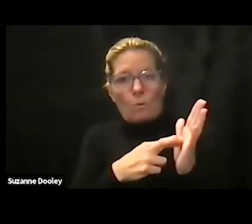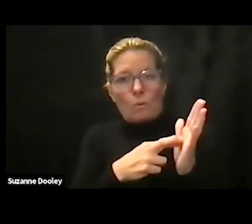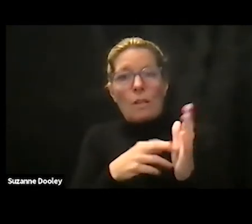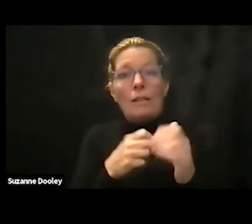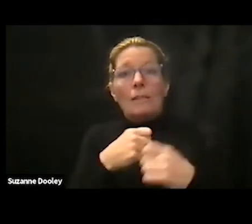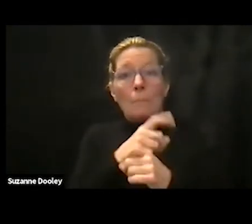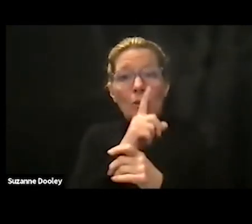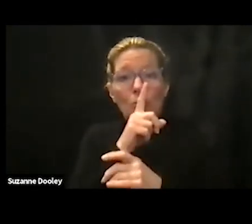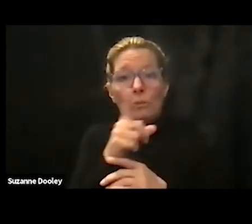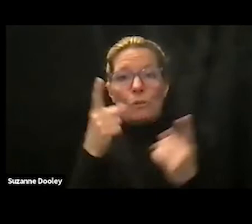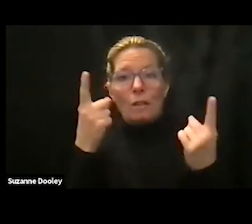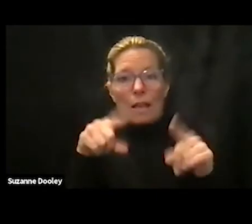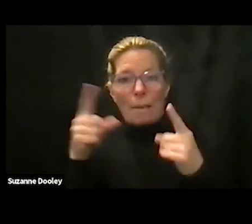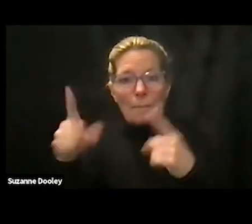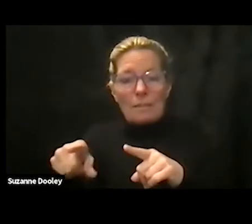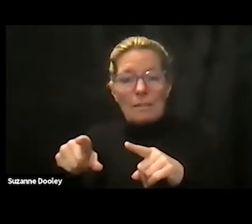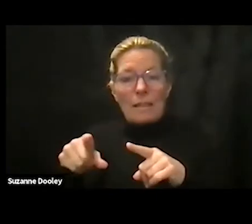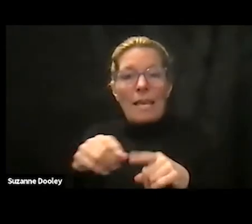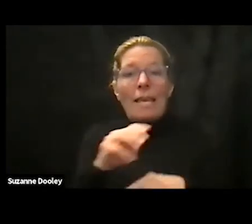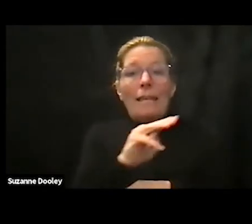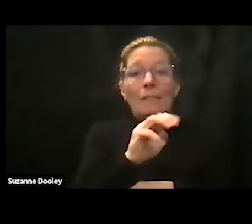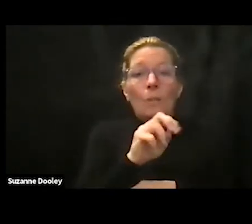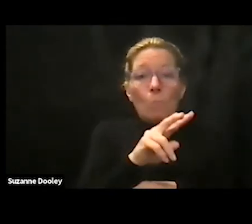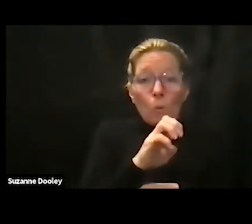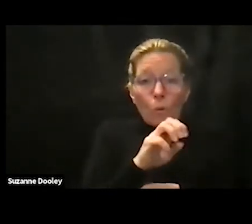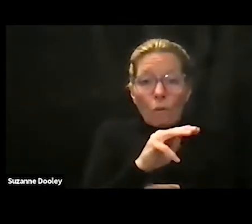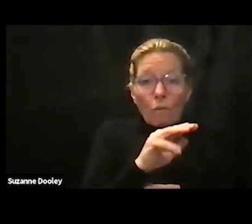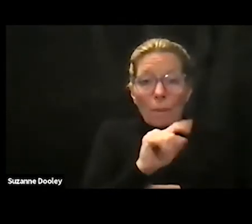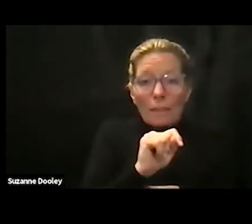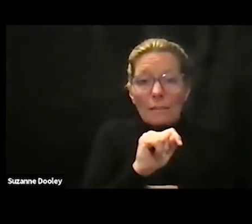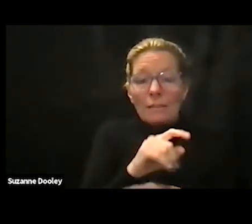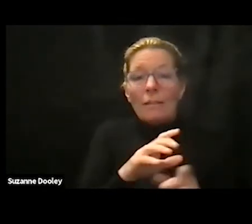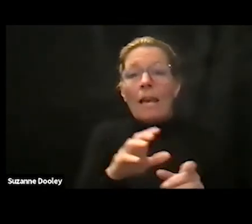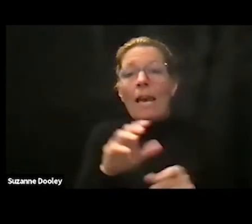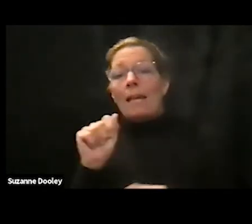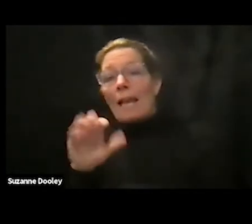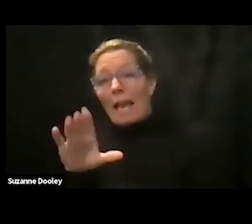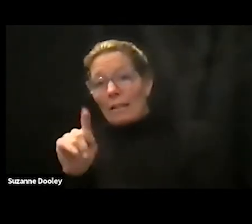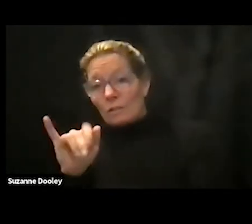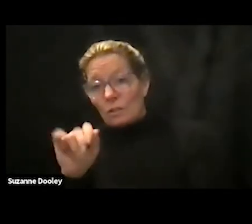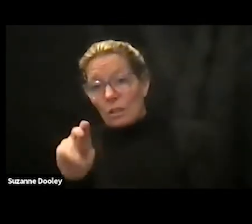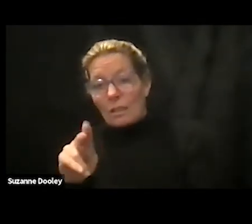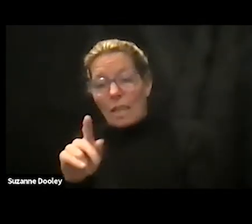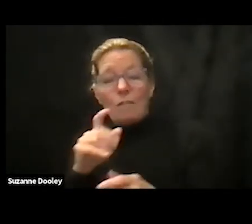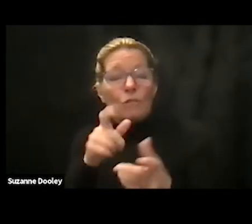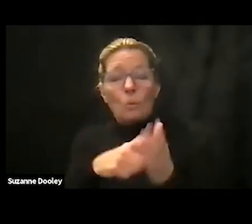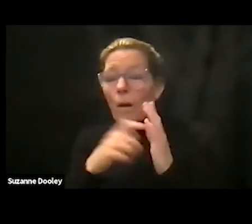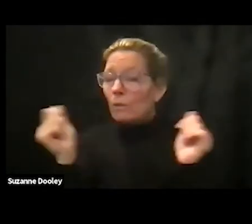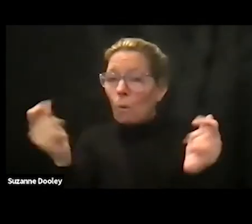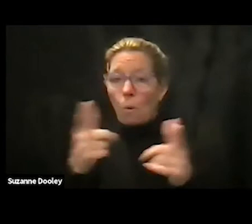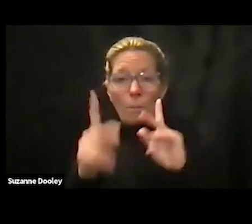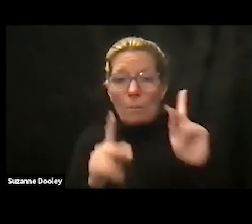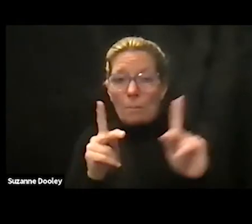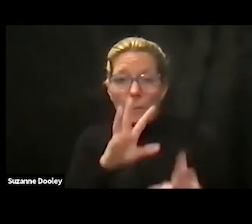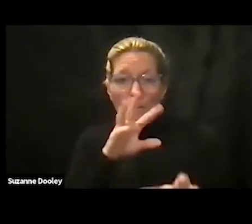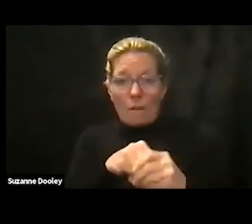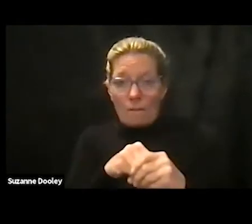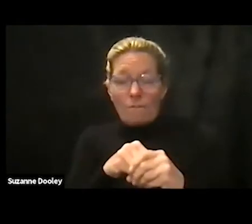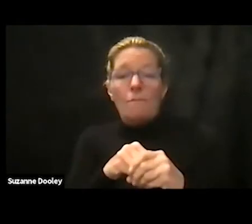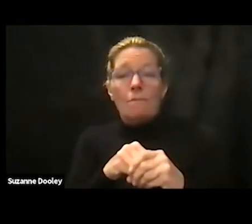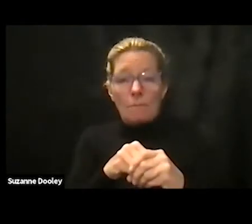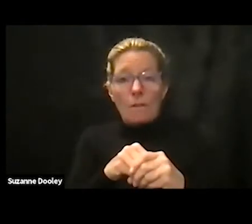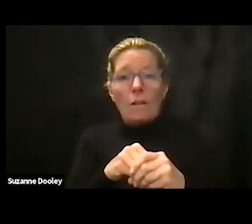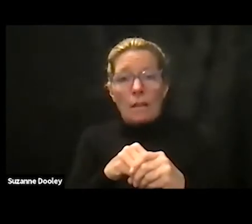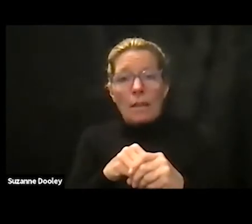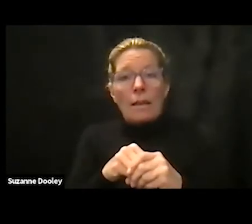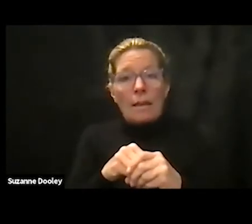that that happens. So it's both a movement, it's an action that requires all hands on deck. And